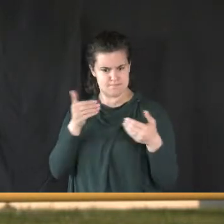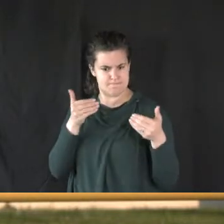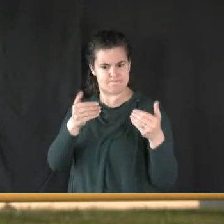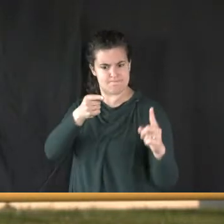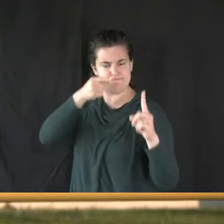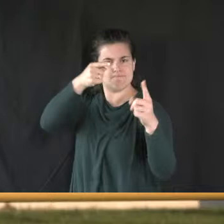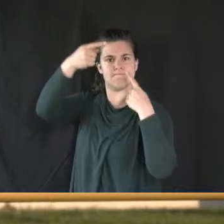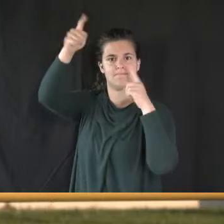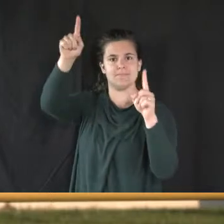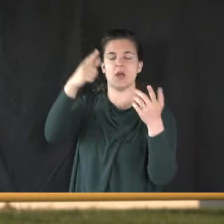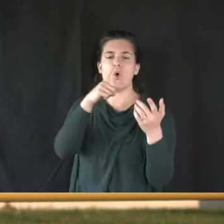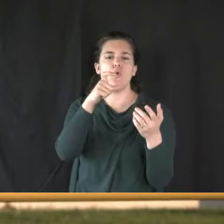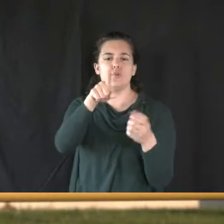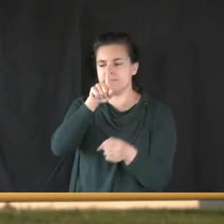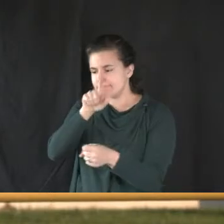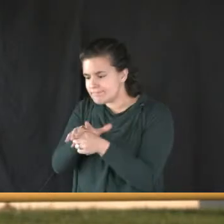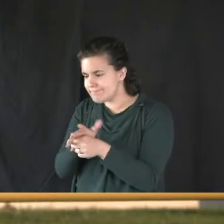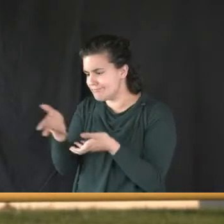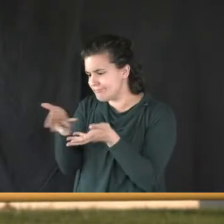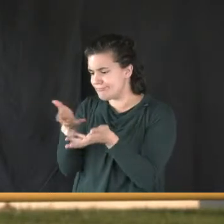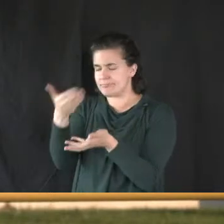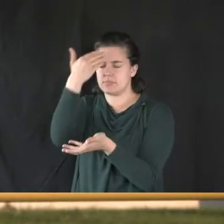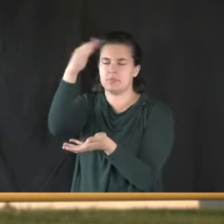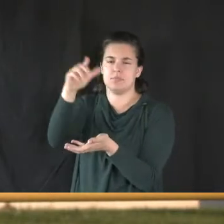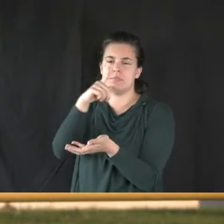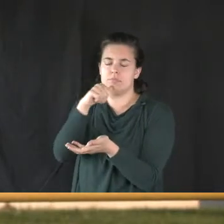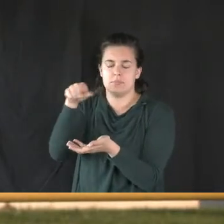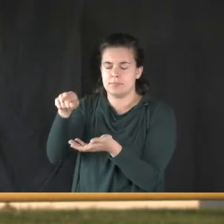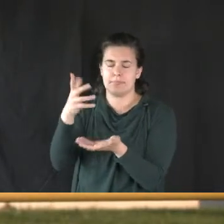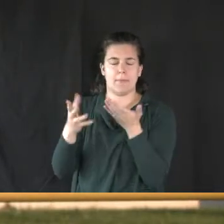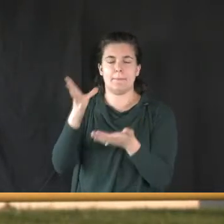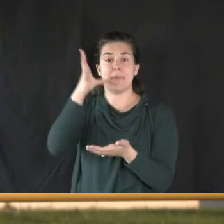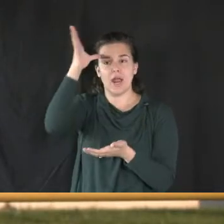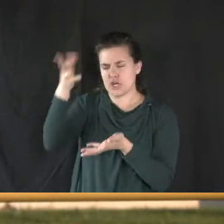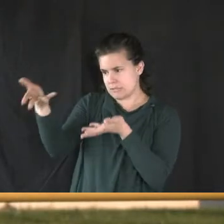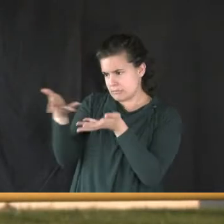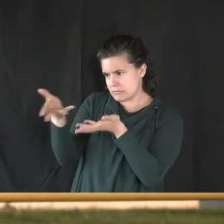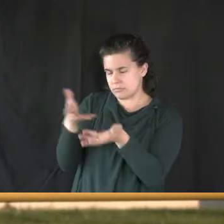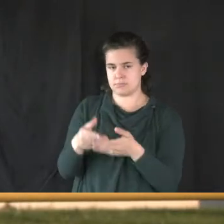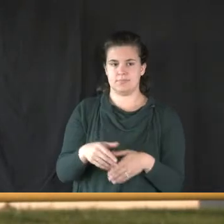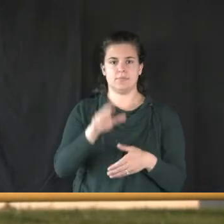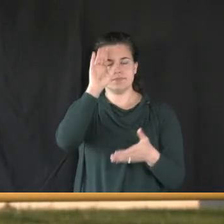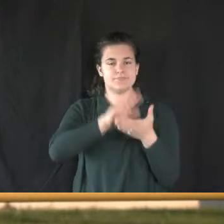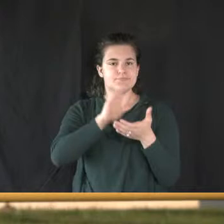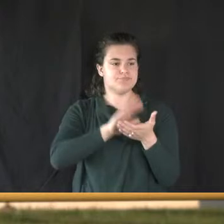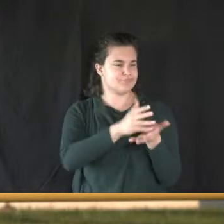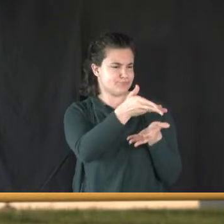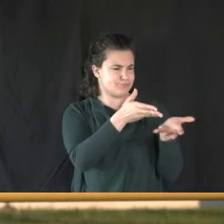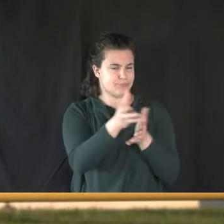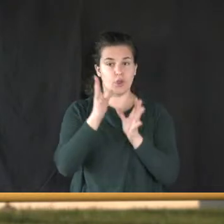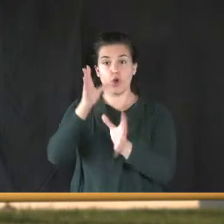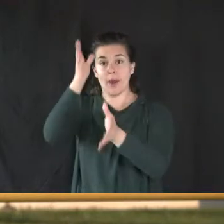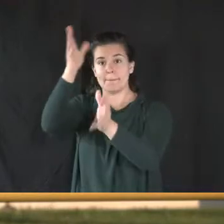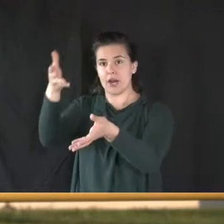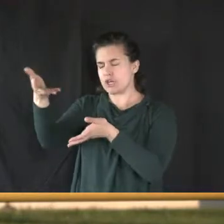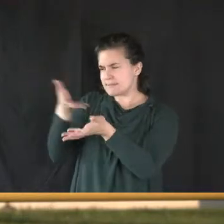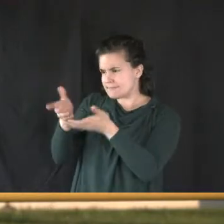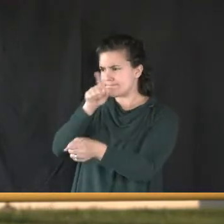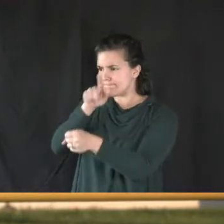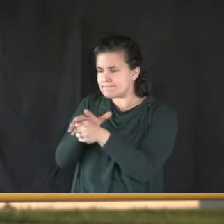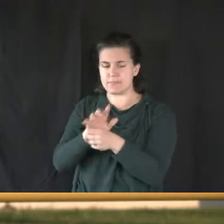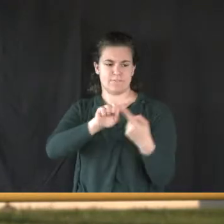those promises to. You might have made them to your parents, your spouse, your grandparents, friends,